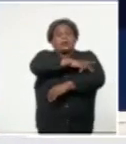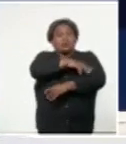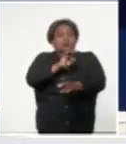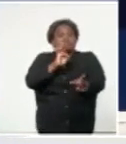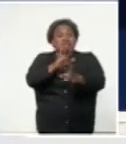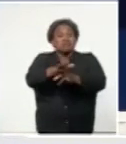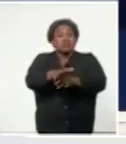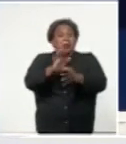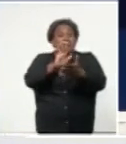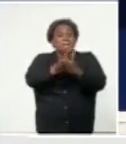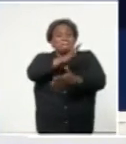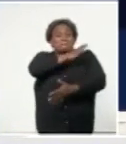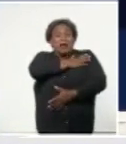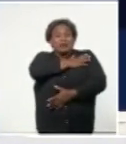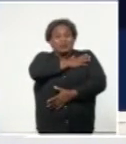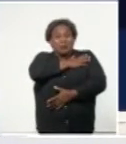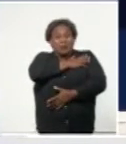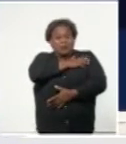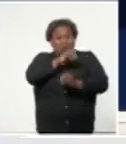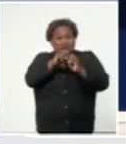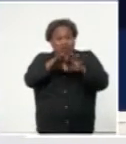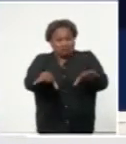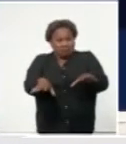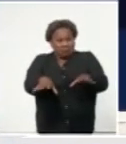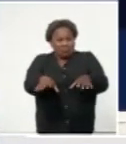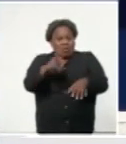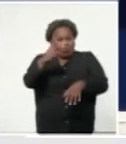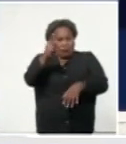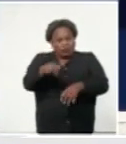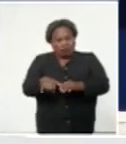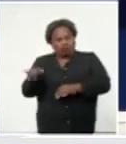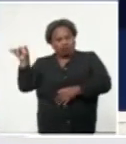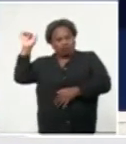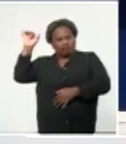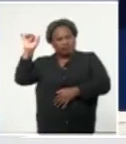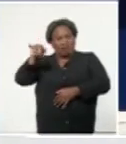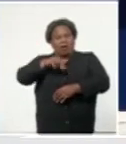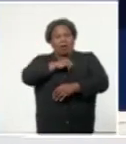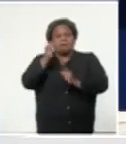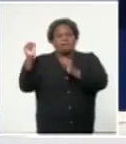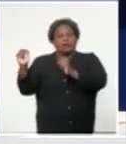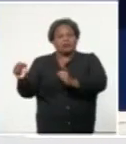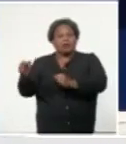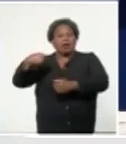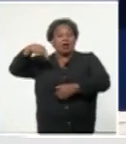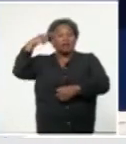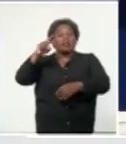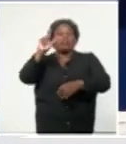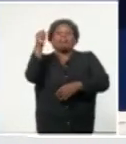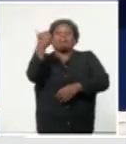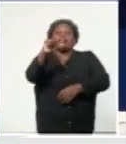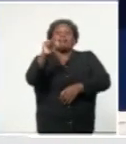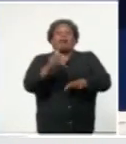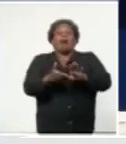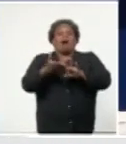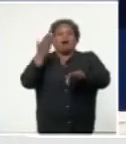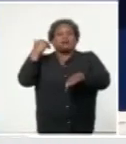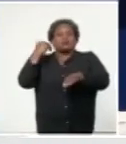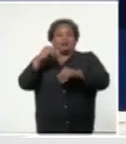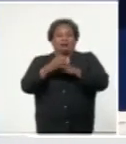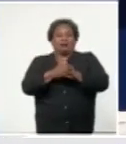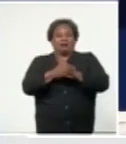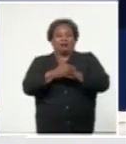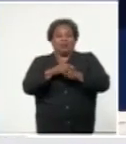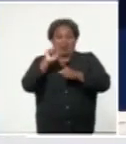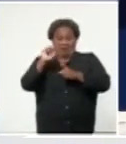confirmed cases and admitted cases is favorable. With yesterday's 10 discharges,